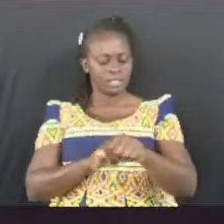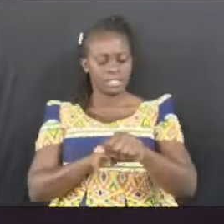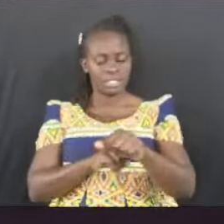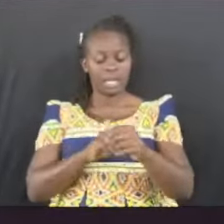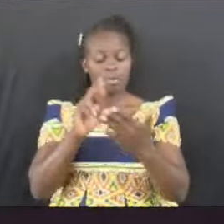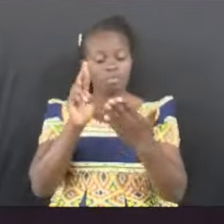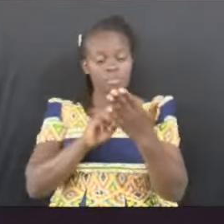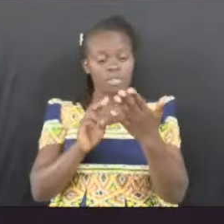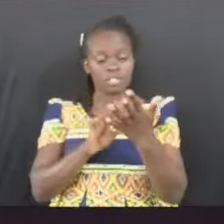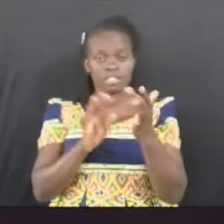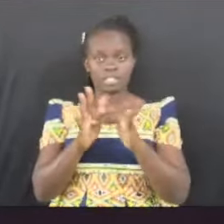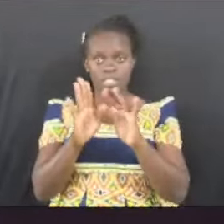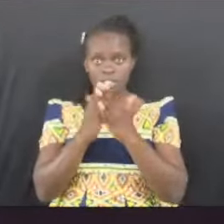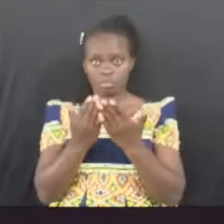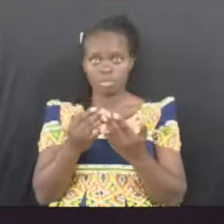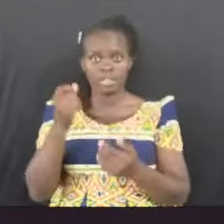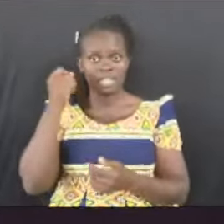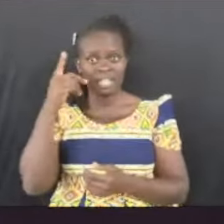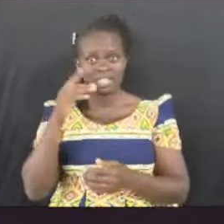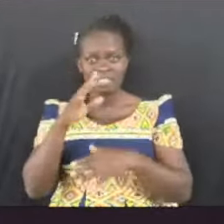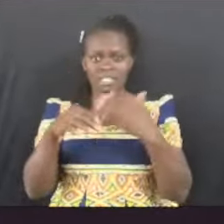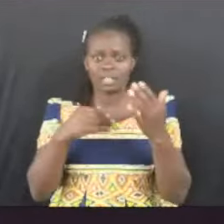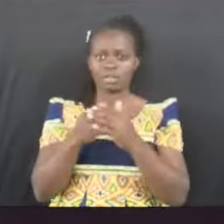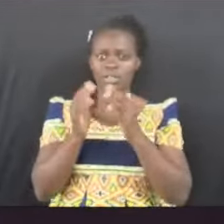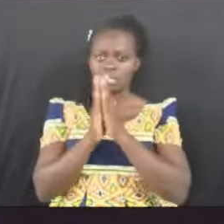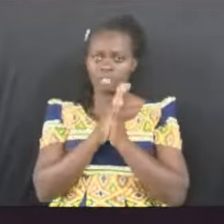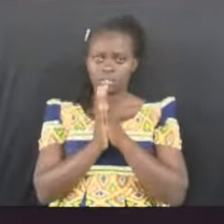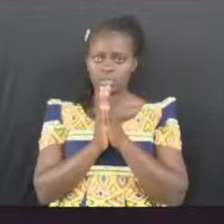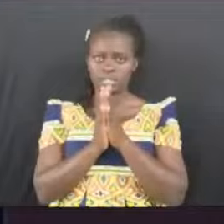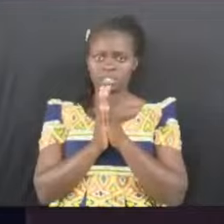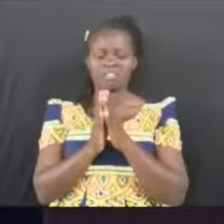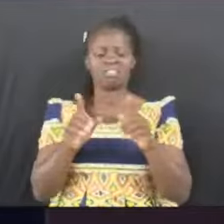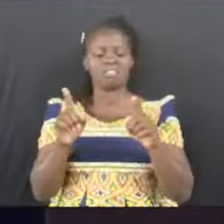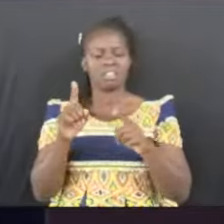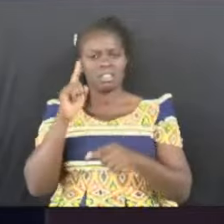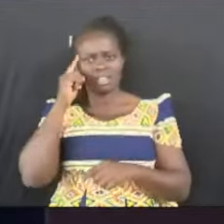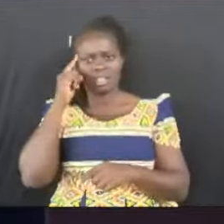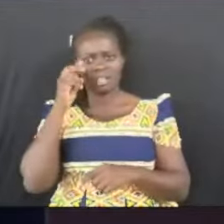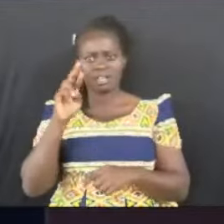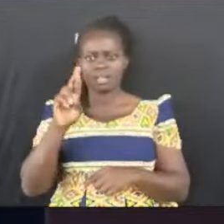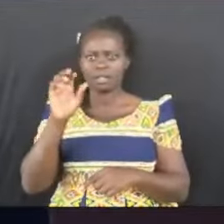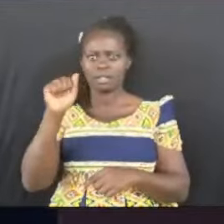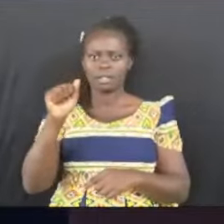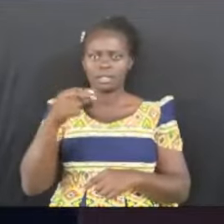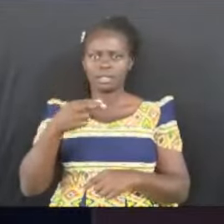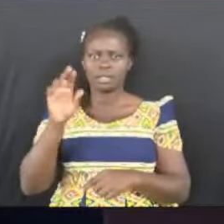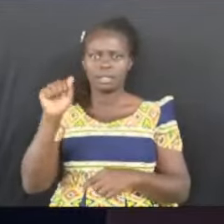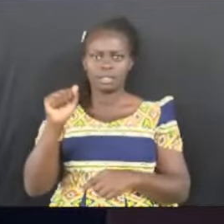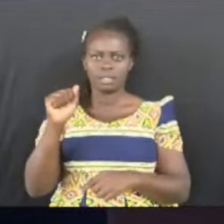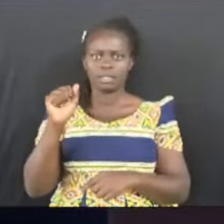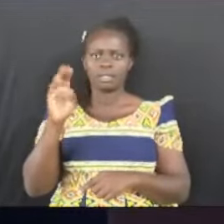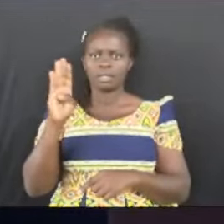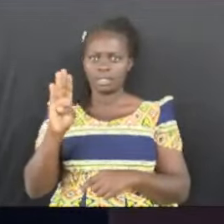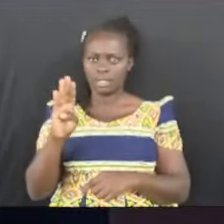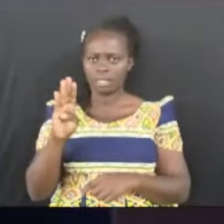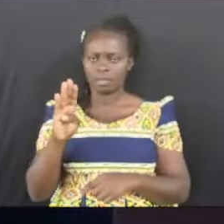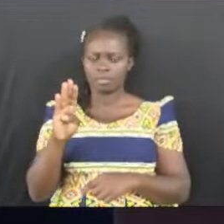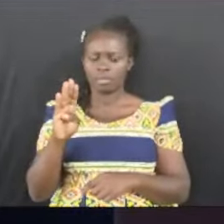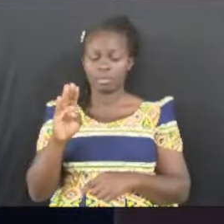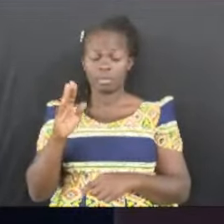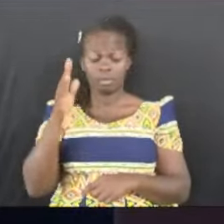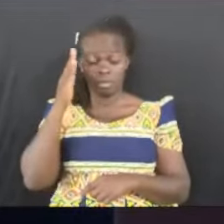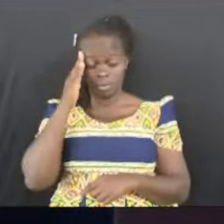and God's sanctification. So again, and this Jesus is what the world needs